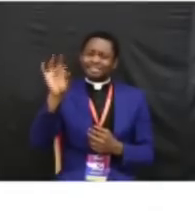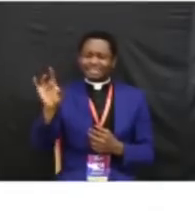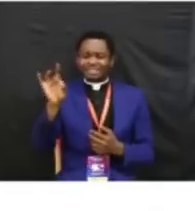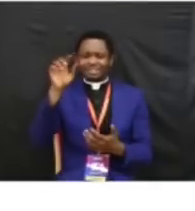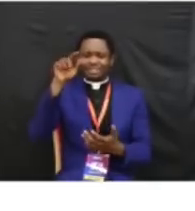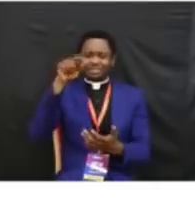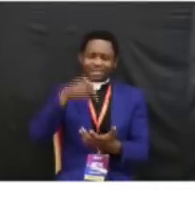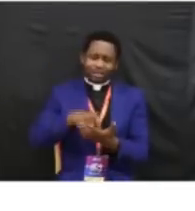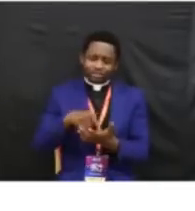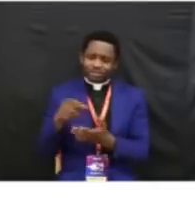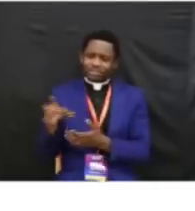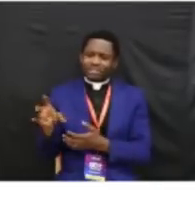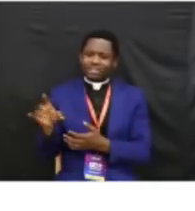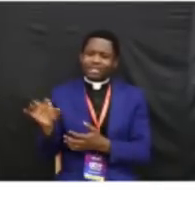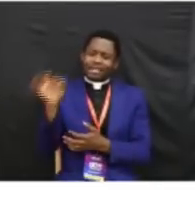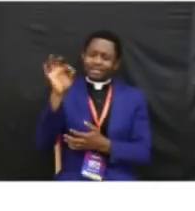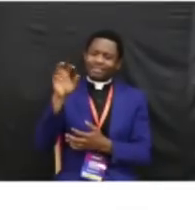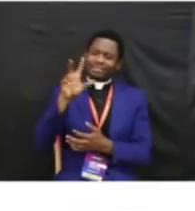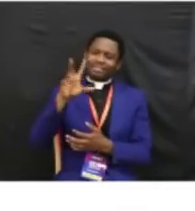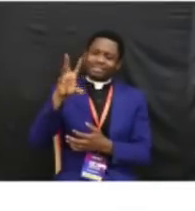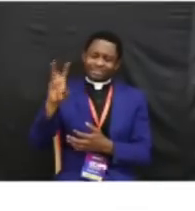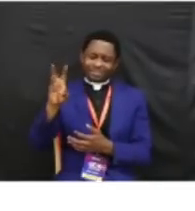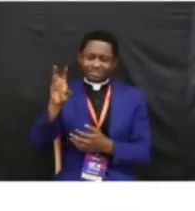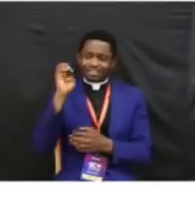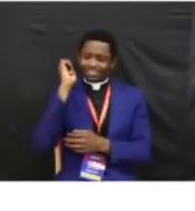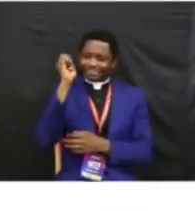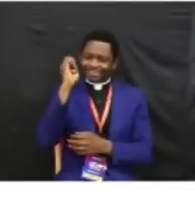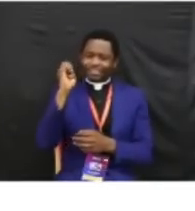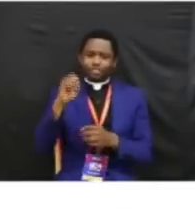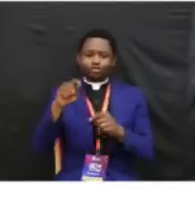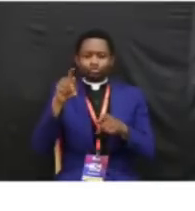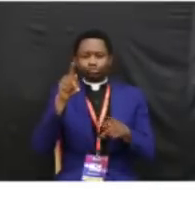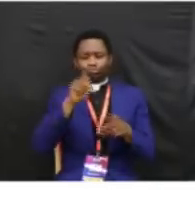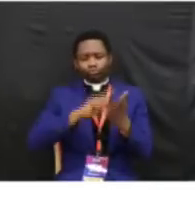evangelistic outreaches. These attri8,248